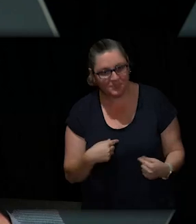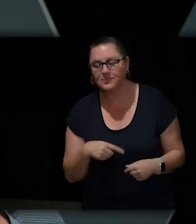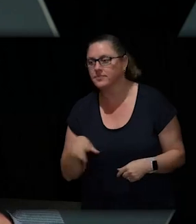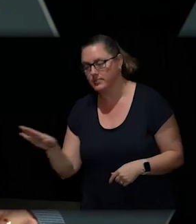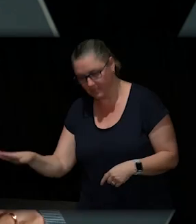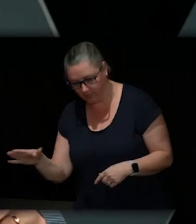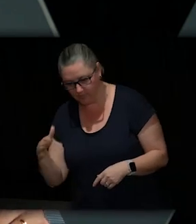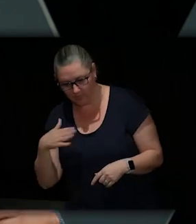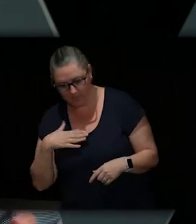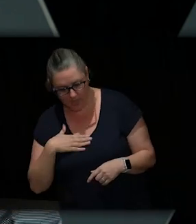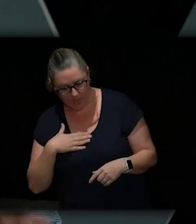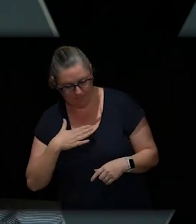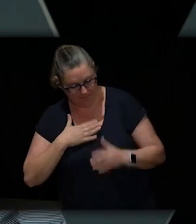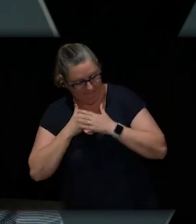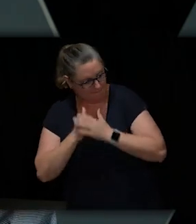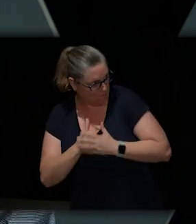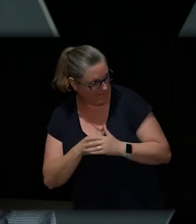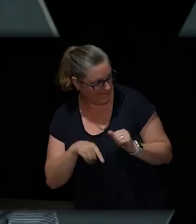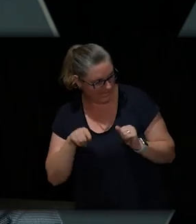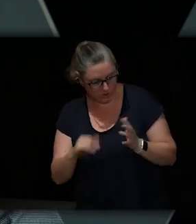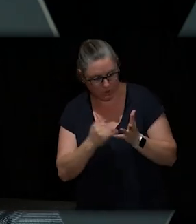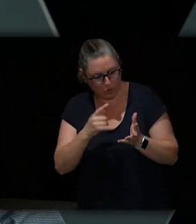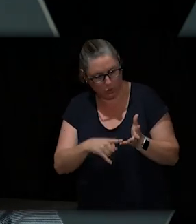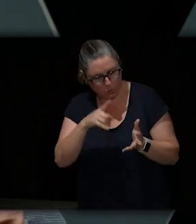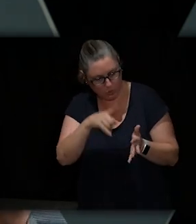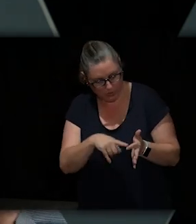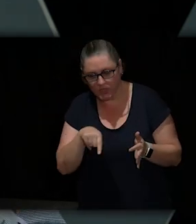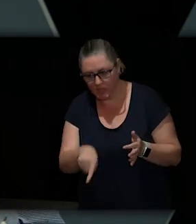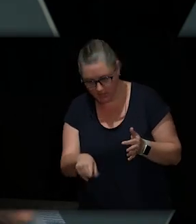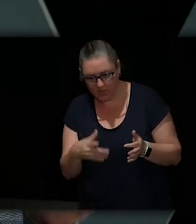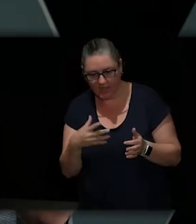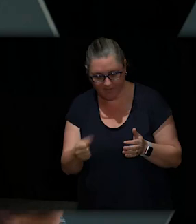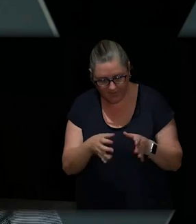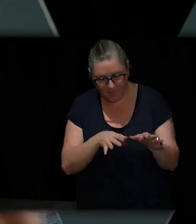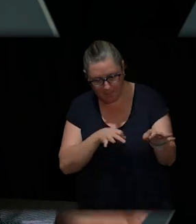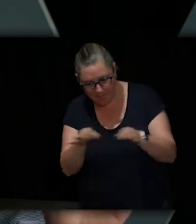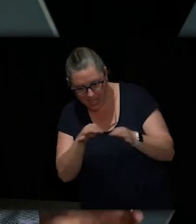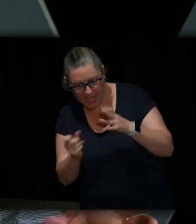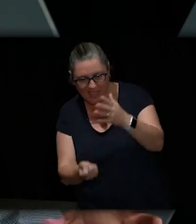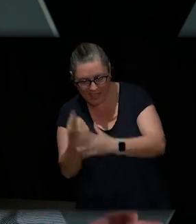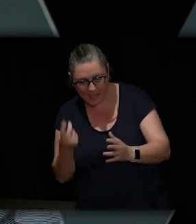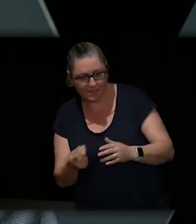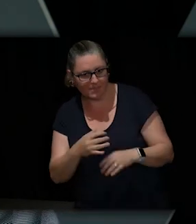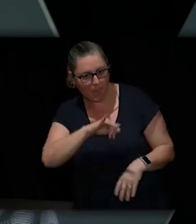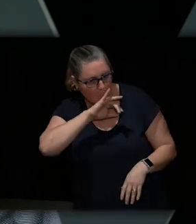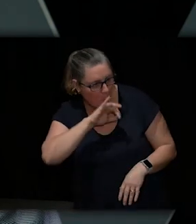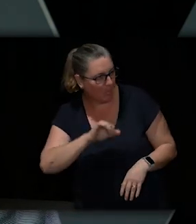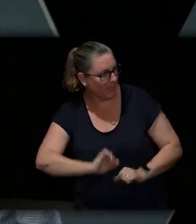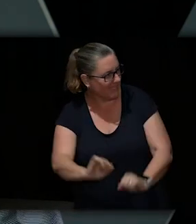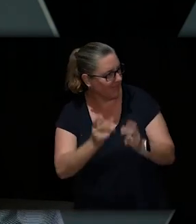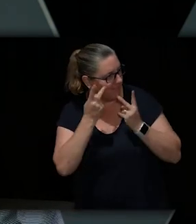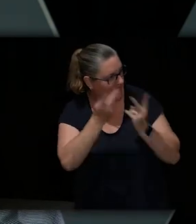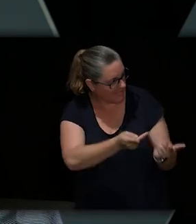final social secretary. So she was a big deal, and she planned, you know, all the events, the Pope's visit, everything was Disha Dyer.